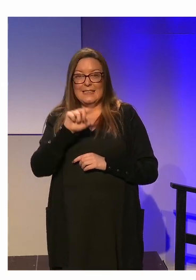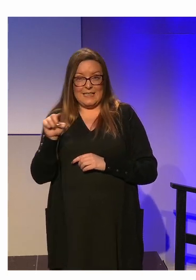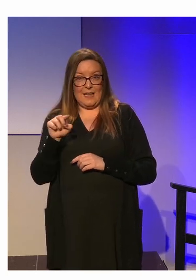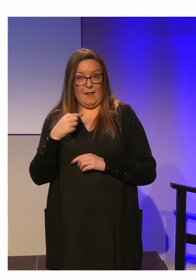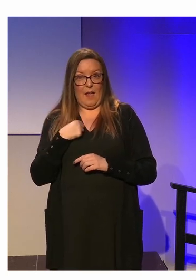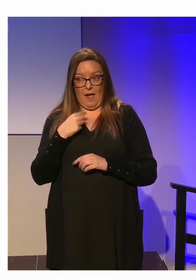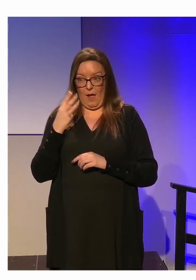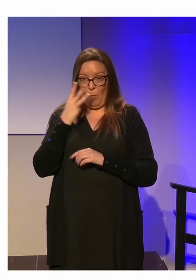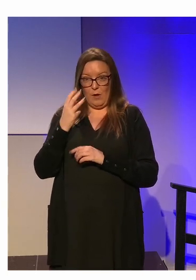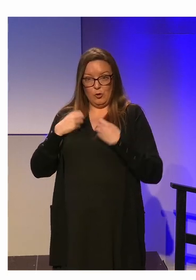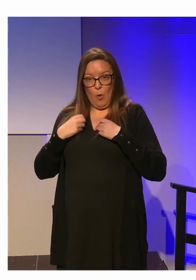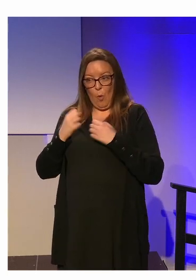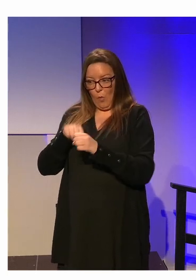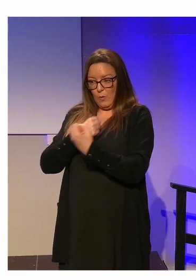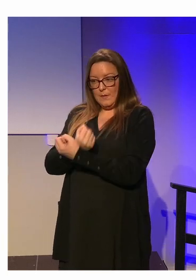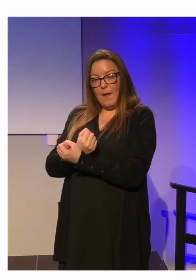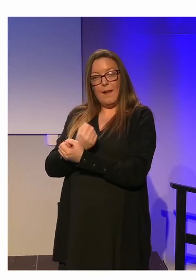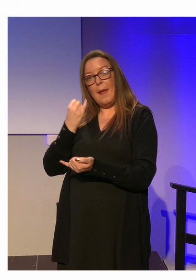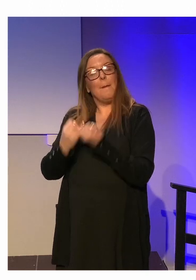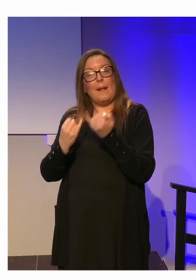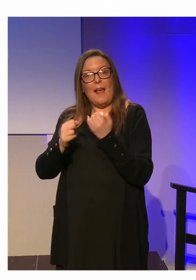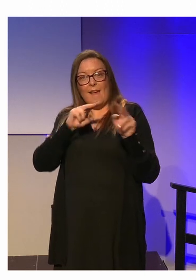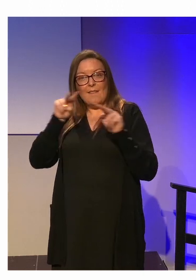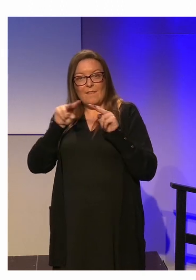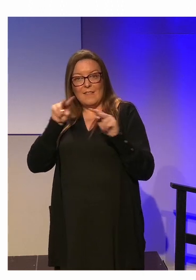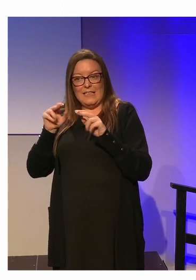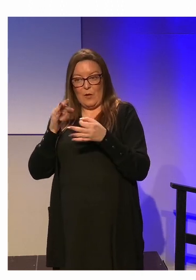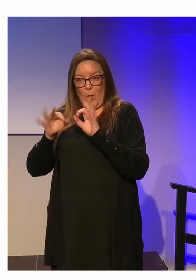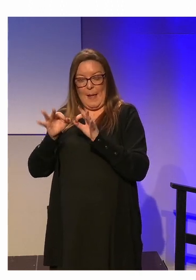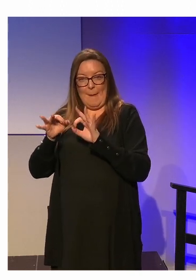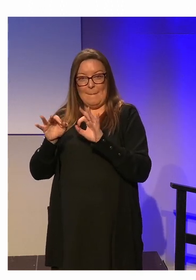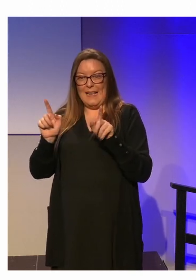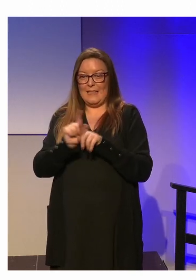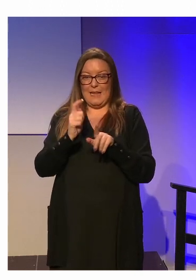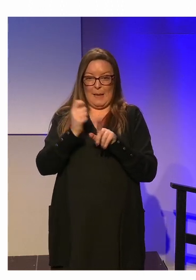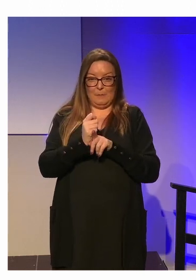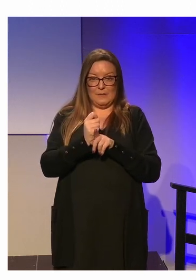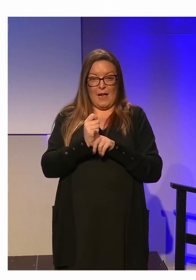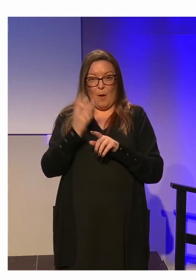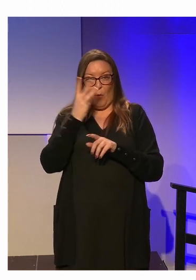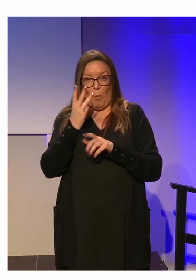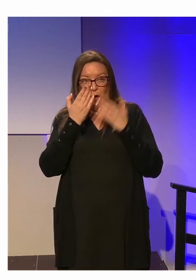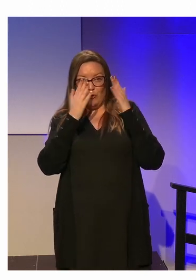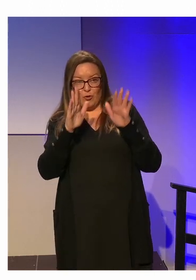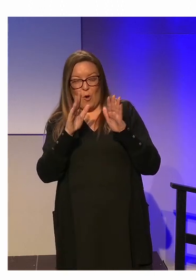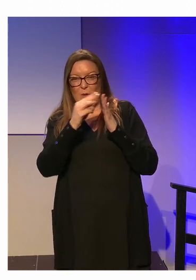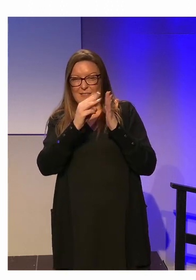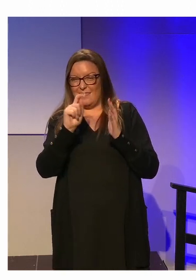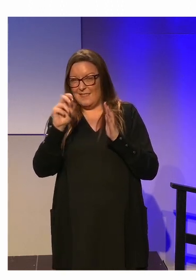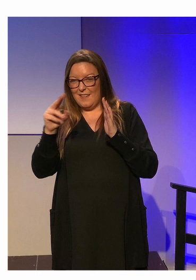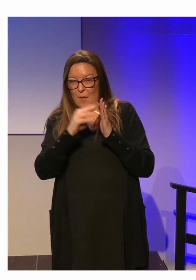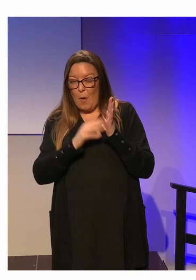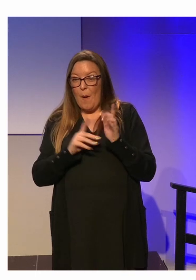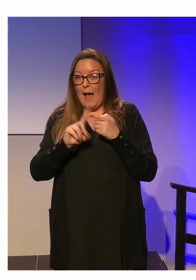son play a video game and watch a show on his phone. And he's reading the show, and he's playing the game, and he's talking to